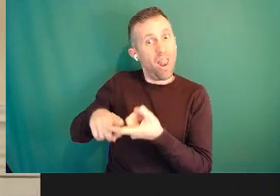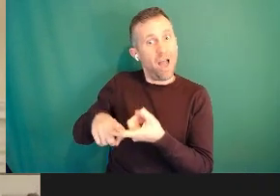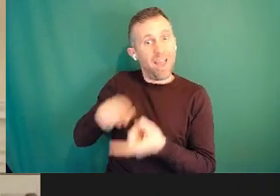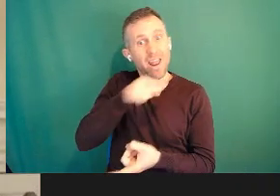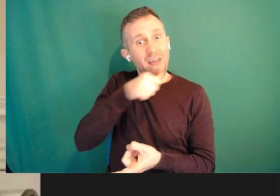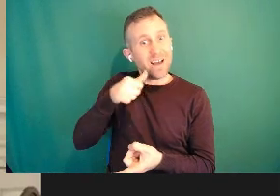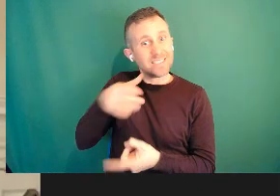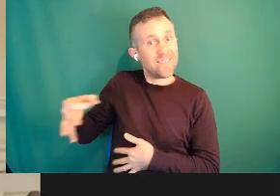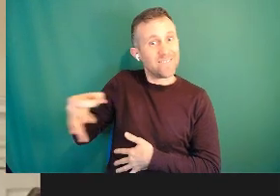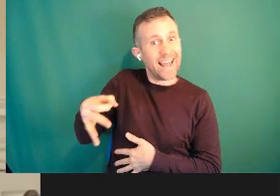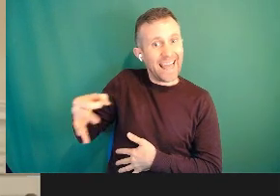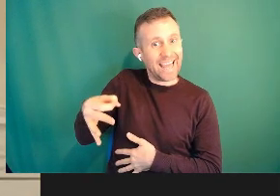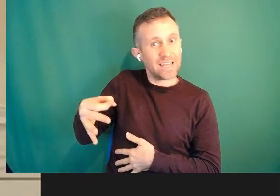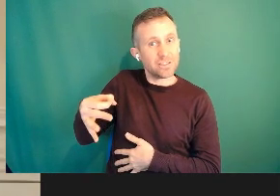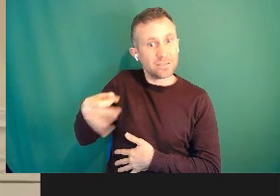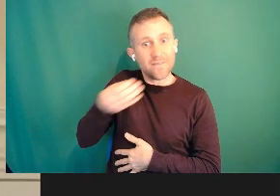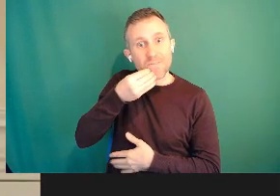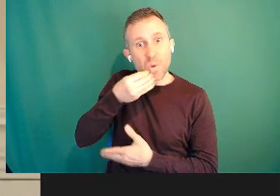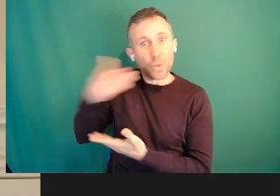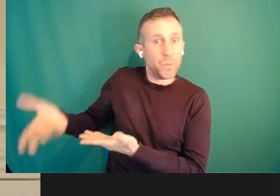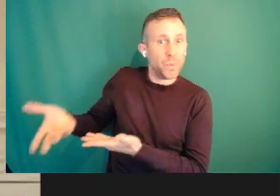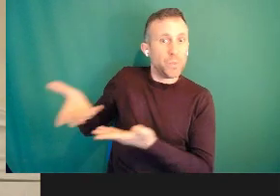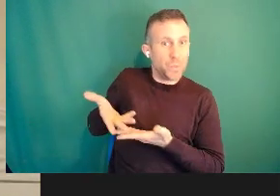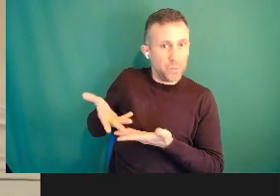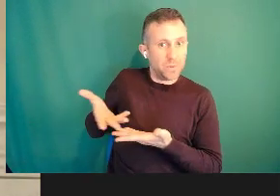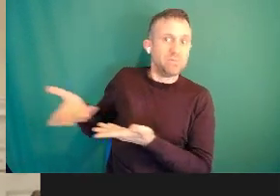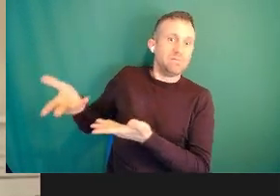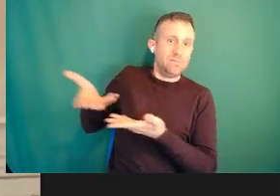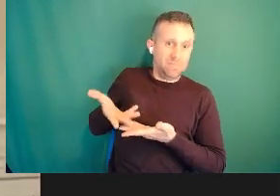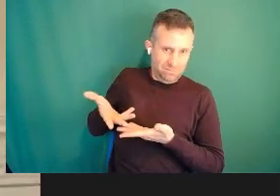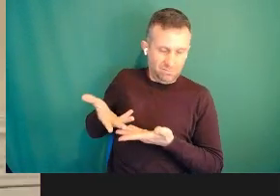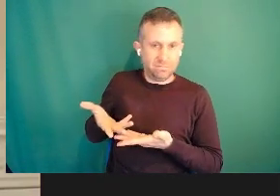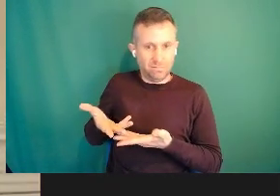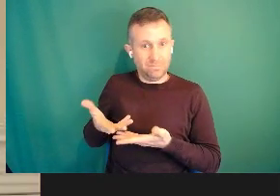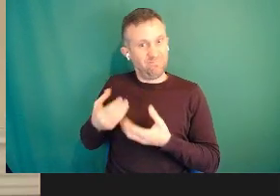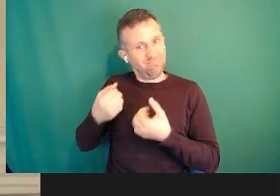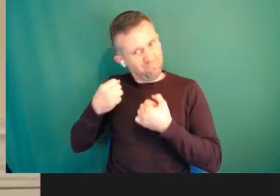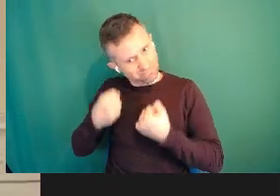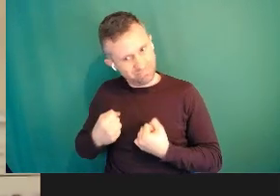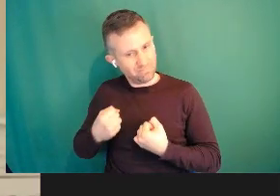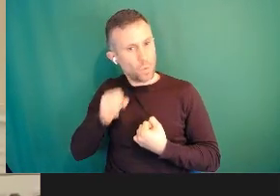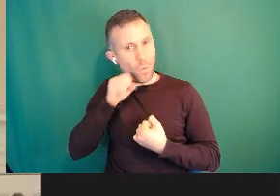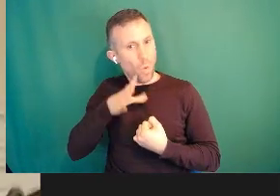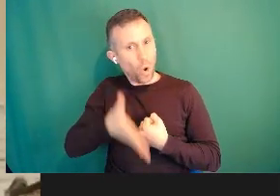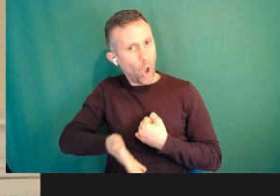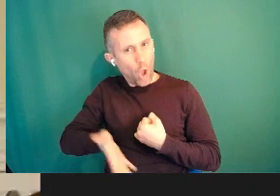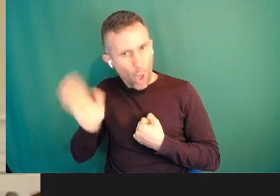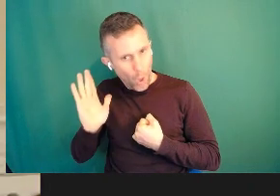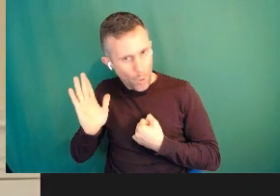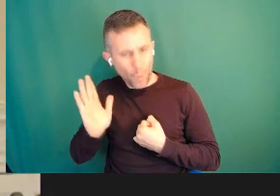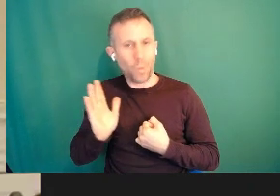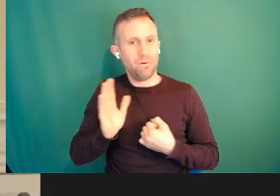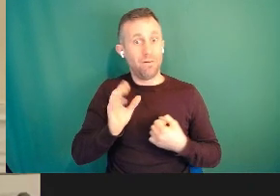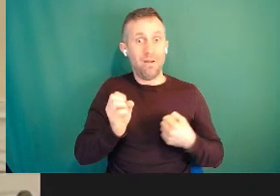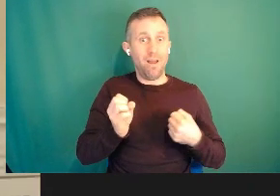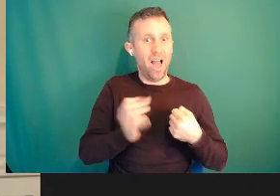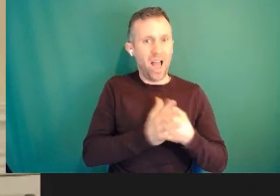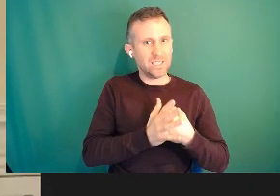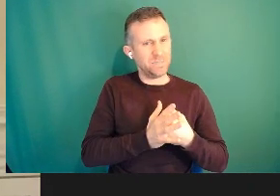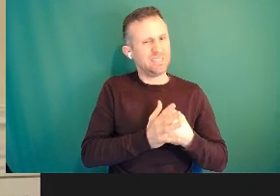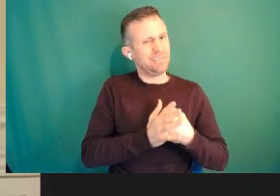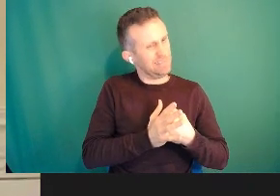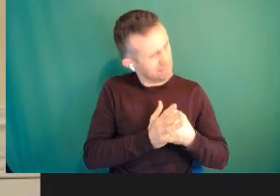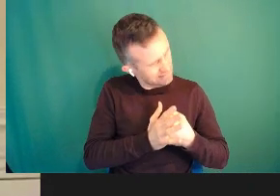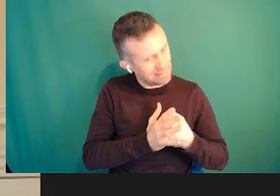leave, and so he turned off the water. And at that point, it was a neighbour and a friend that suggested that actually, if there's a fire